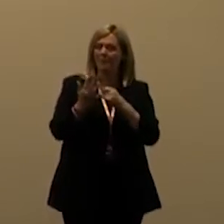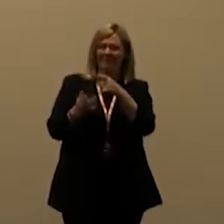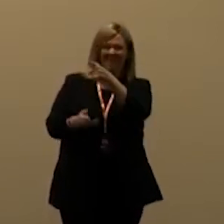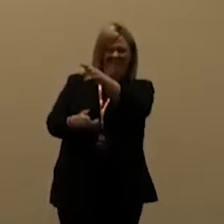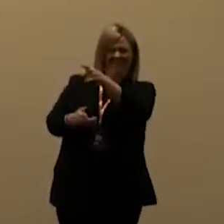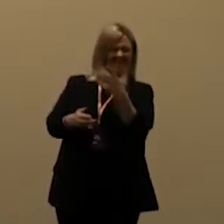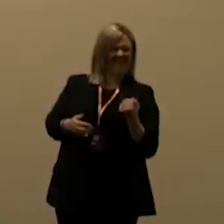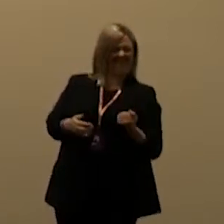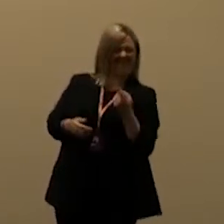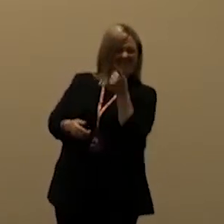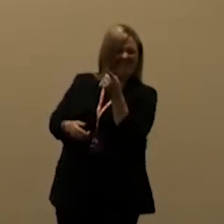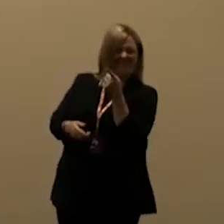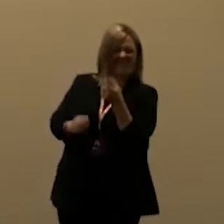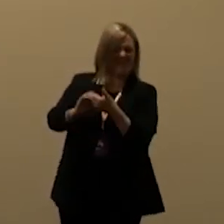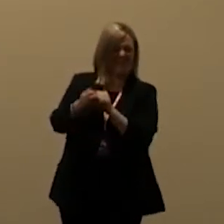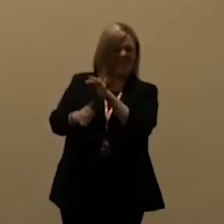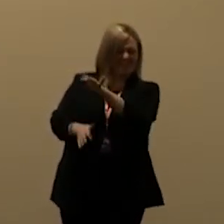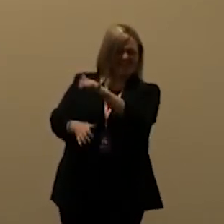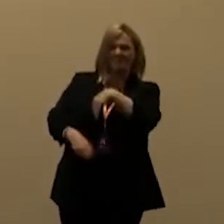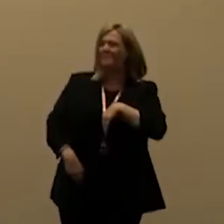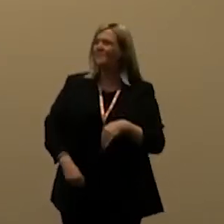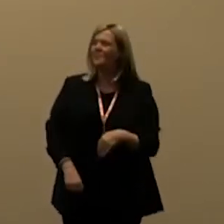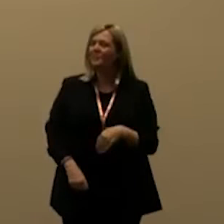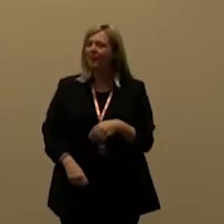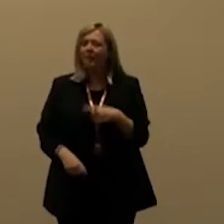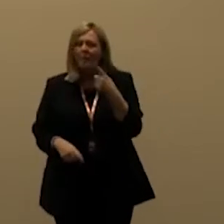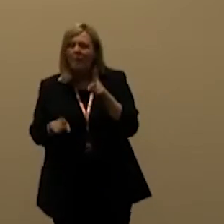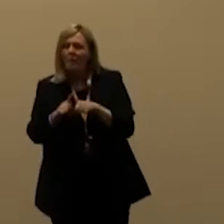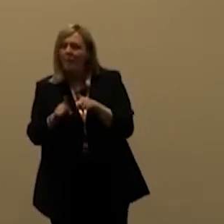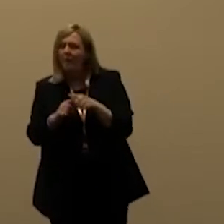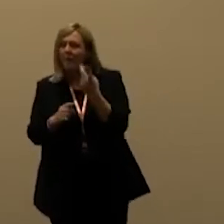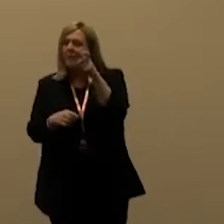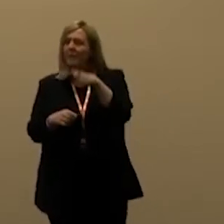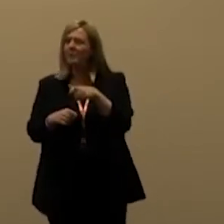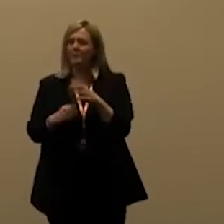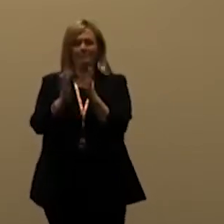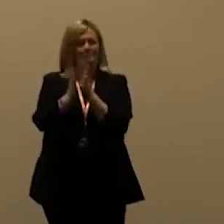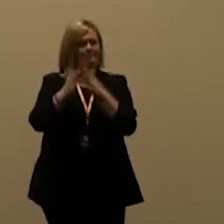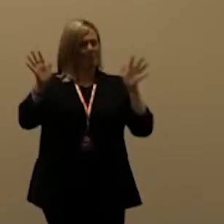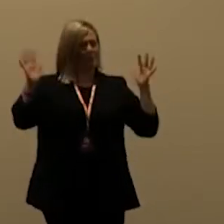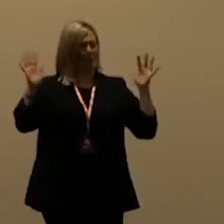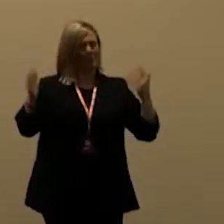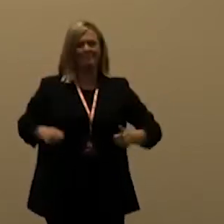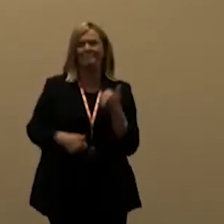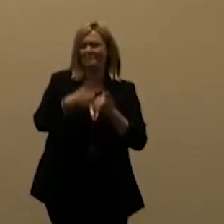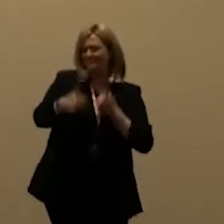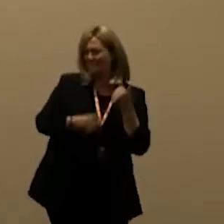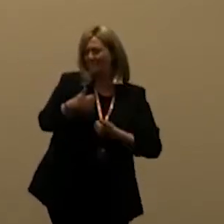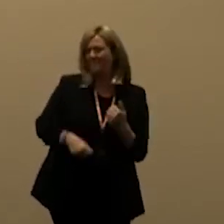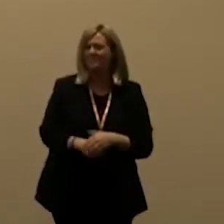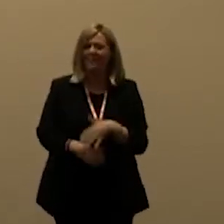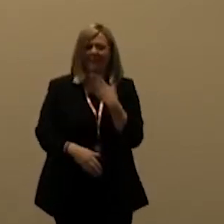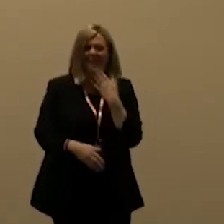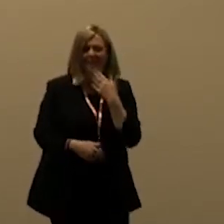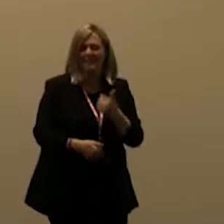absolutely fantastic colleague, Helena. And I can see we have somebody in the room as well. So well done. Excellent. Thank you very